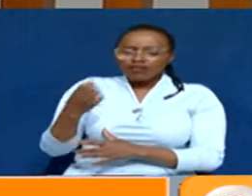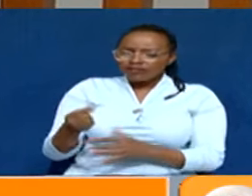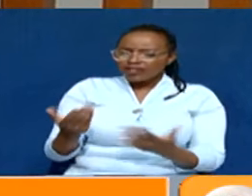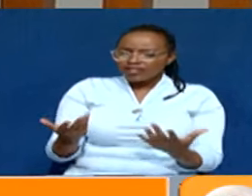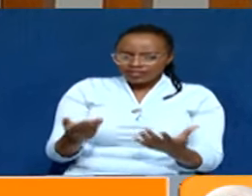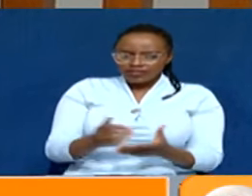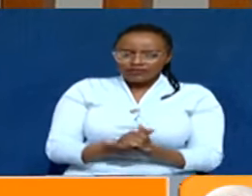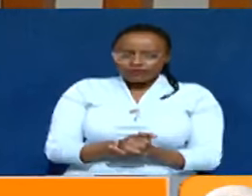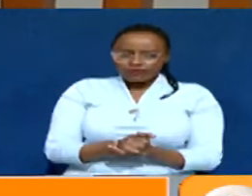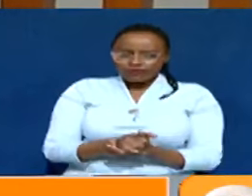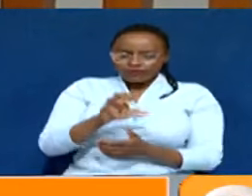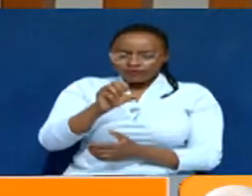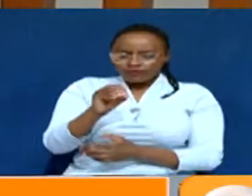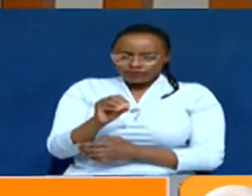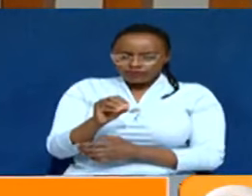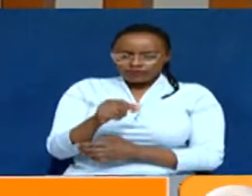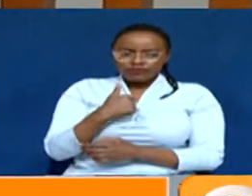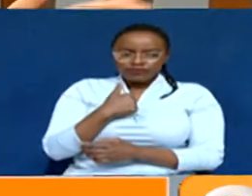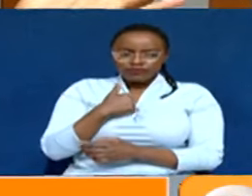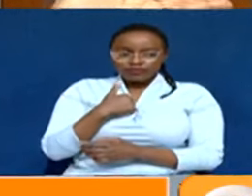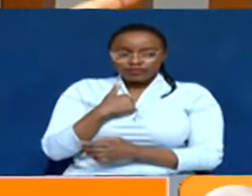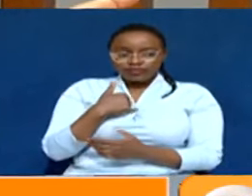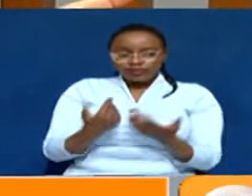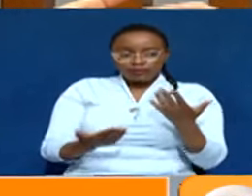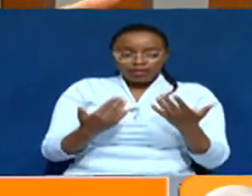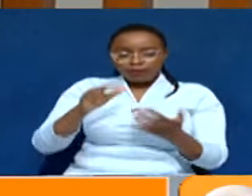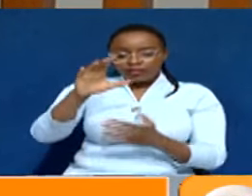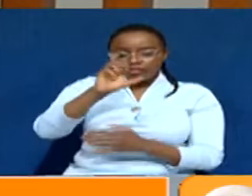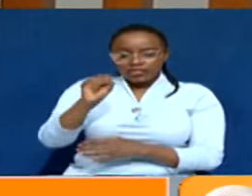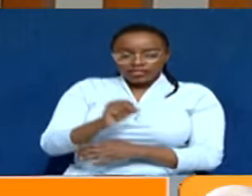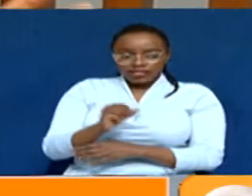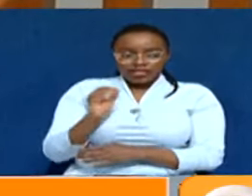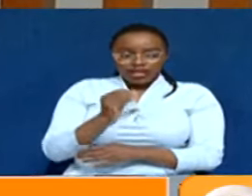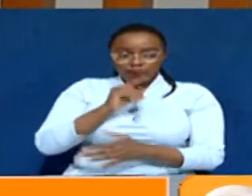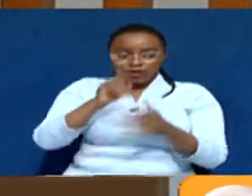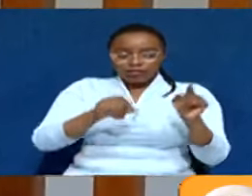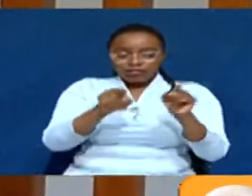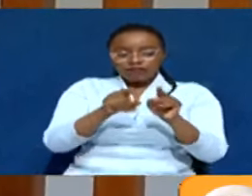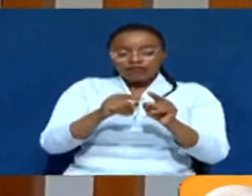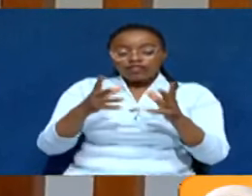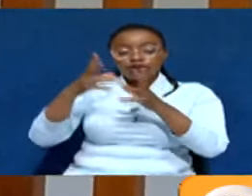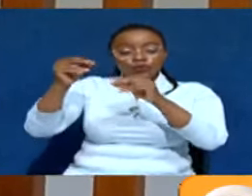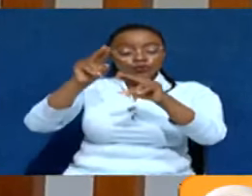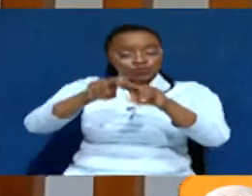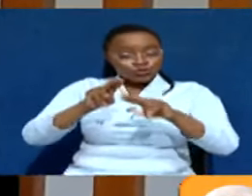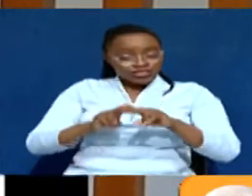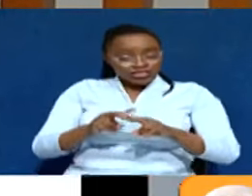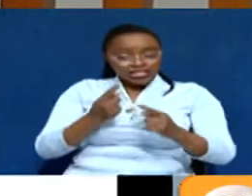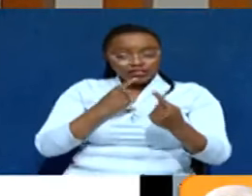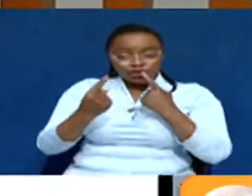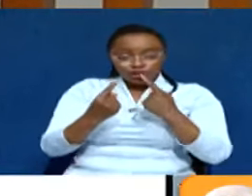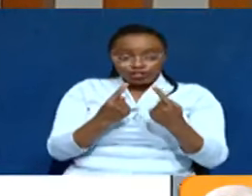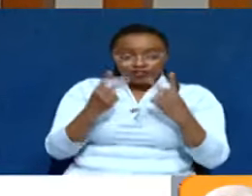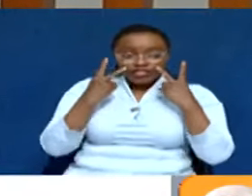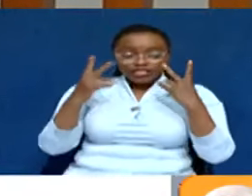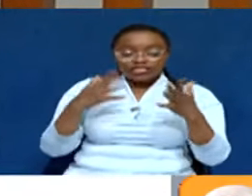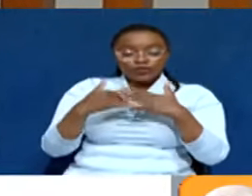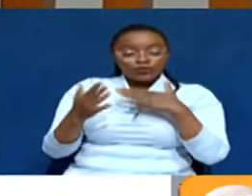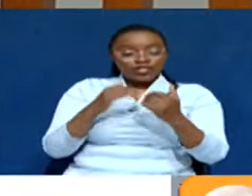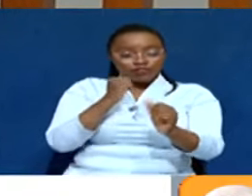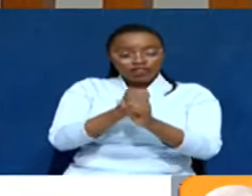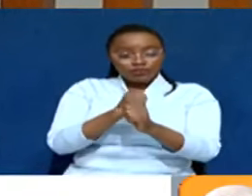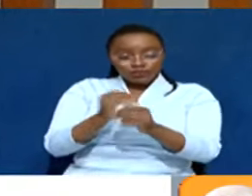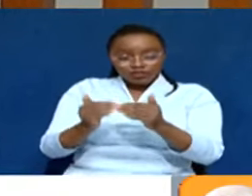2,000 to 2,500. So what I would like to tell our CS here is that as they are going to sit down and see what to do about